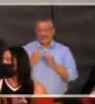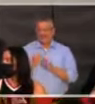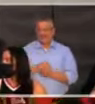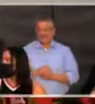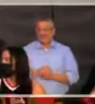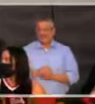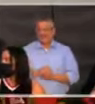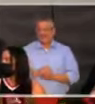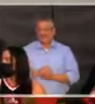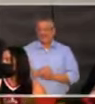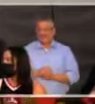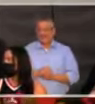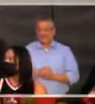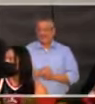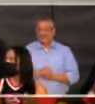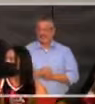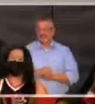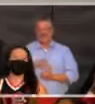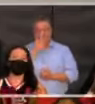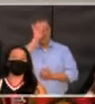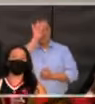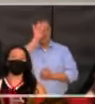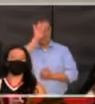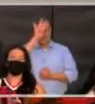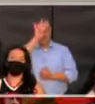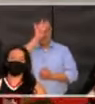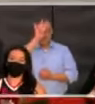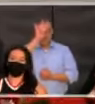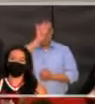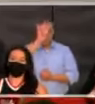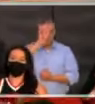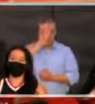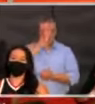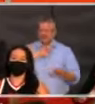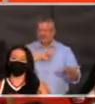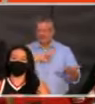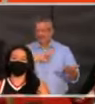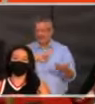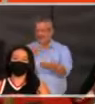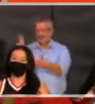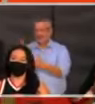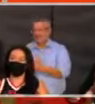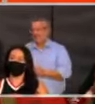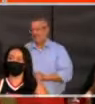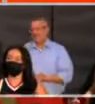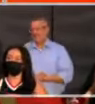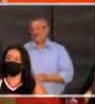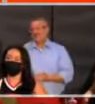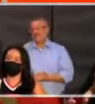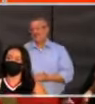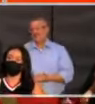bill. There we are. That's 7 of dozens of bills, in fact.